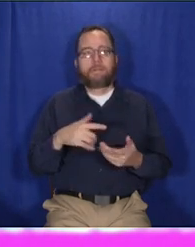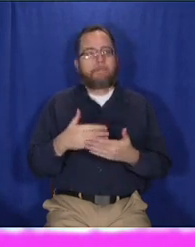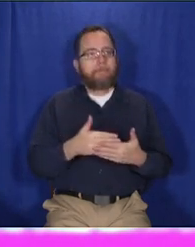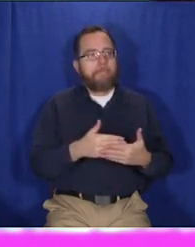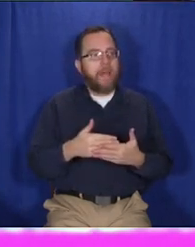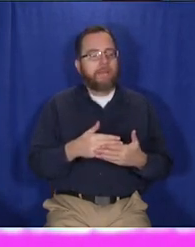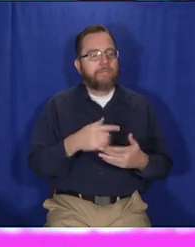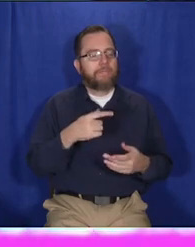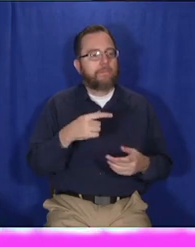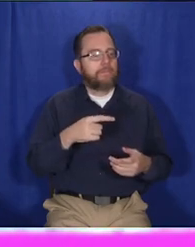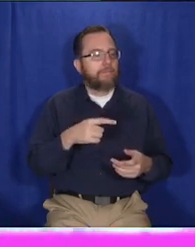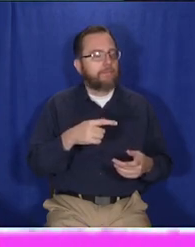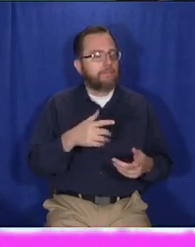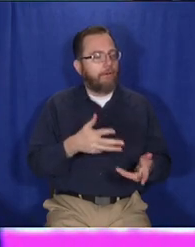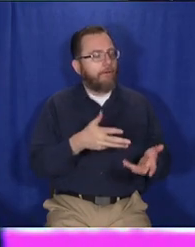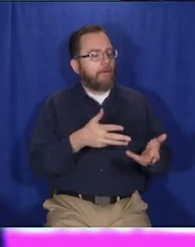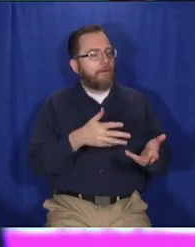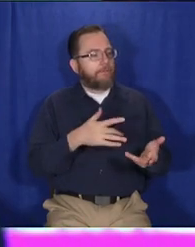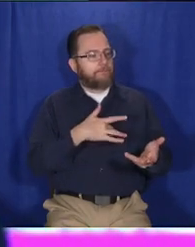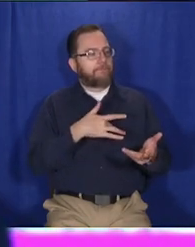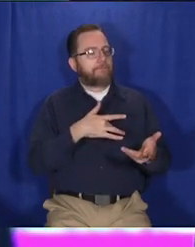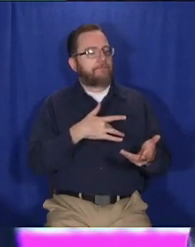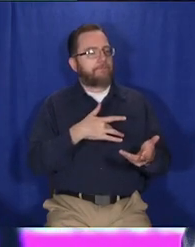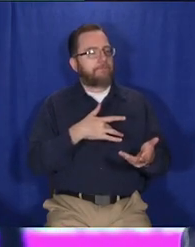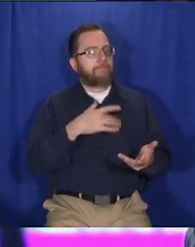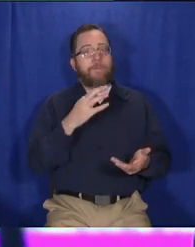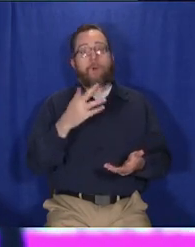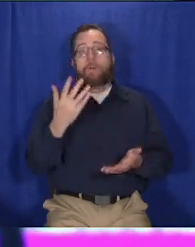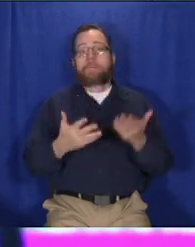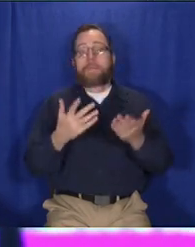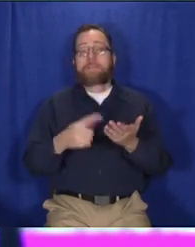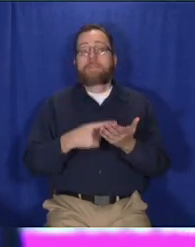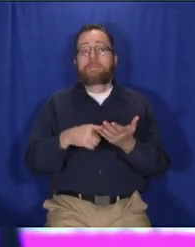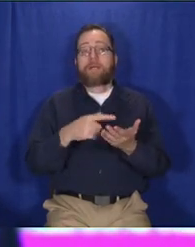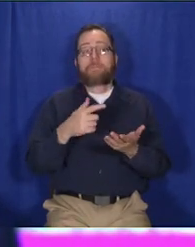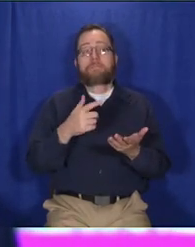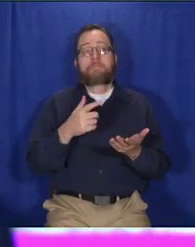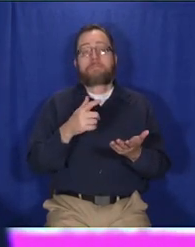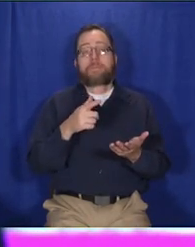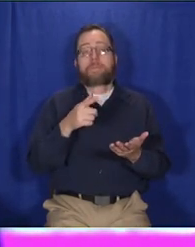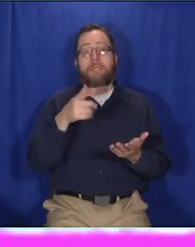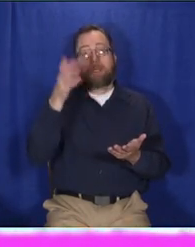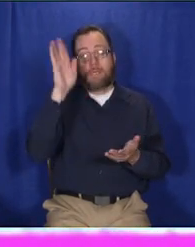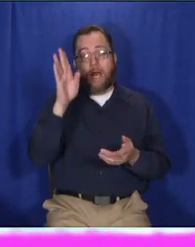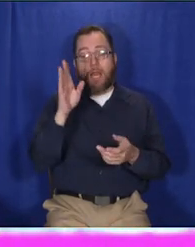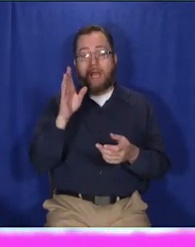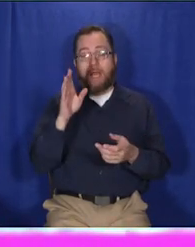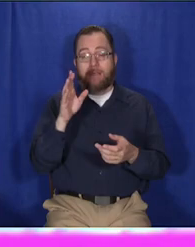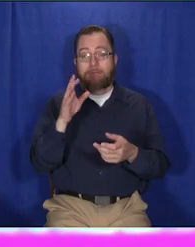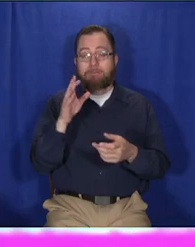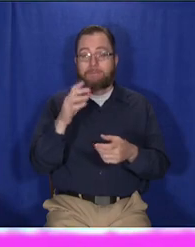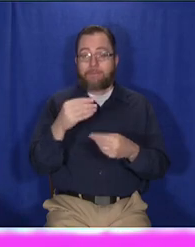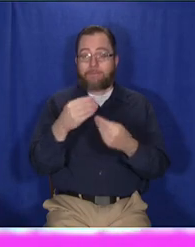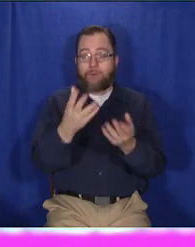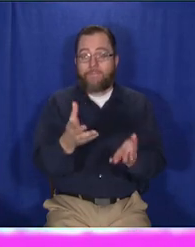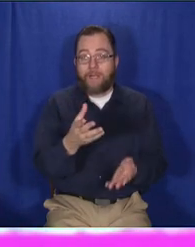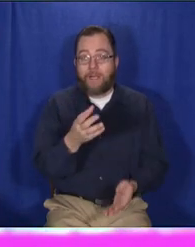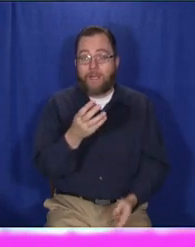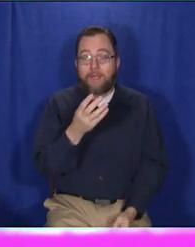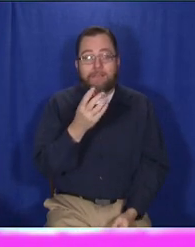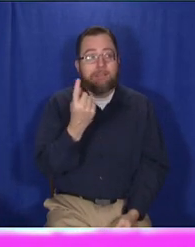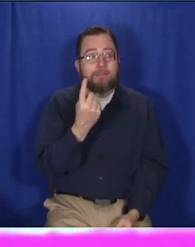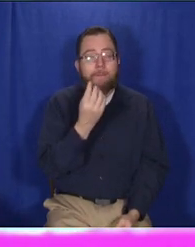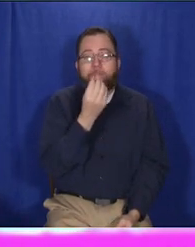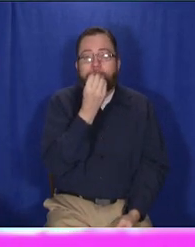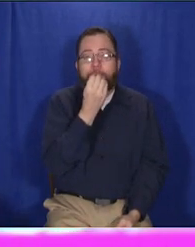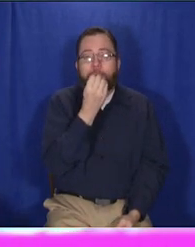if God can make you, like you ever ate food so good you had to close your eyes while you were, if God can give you ingredients